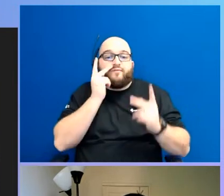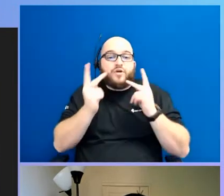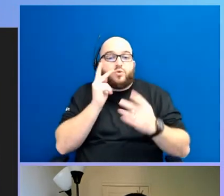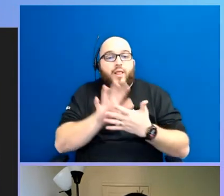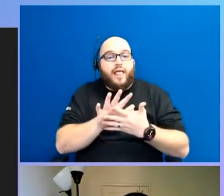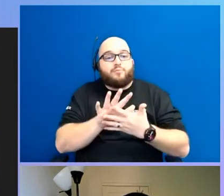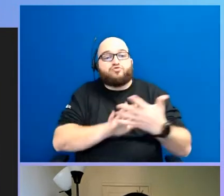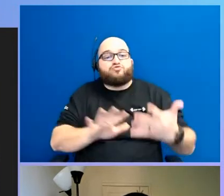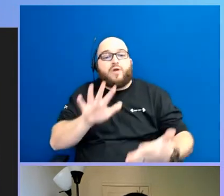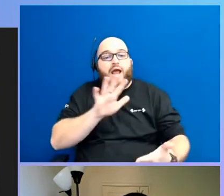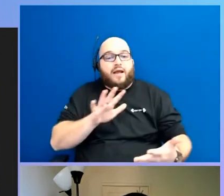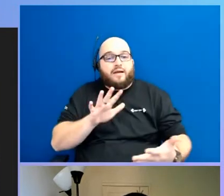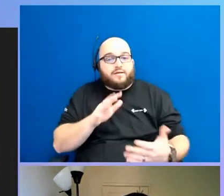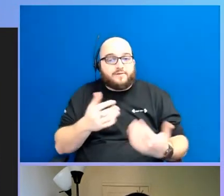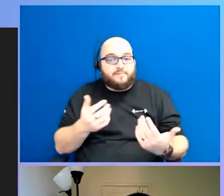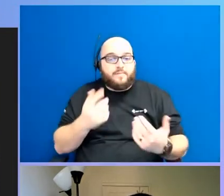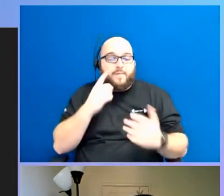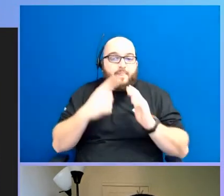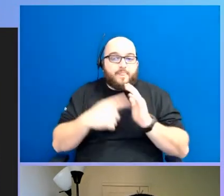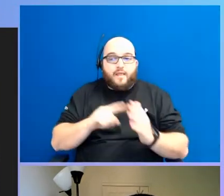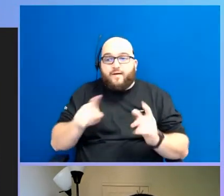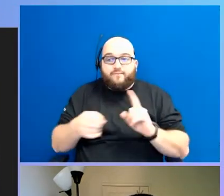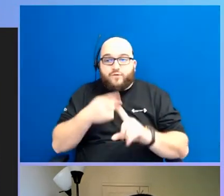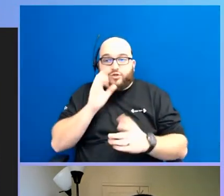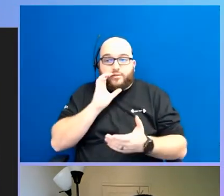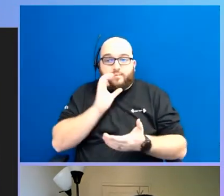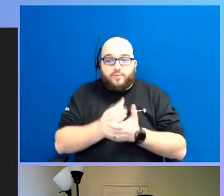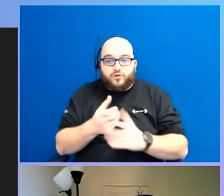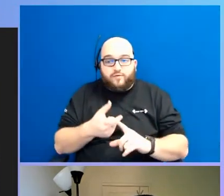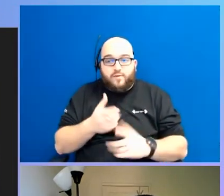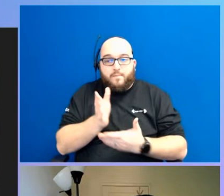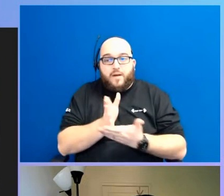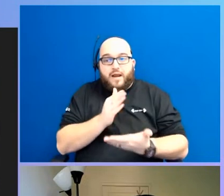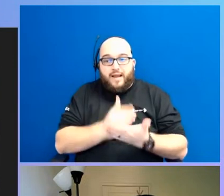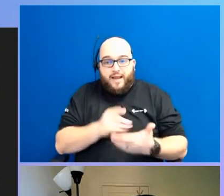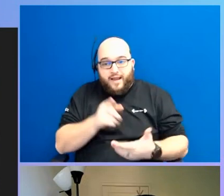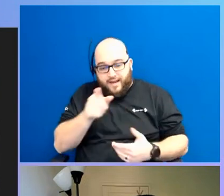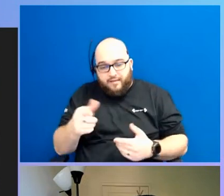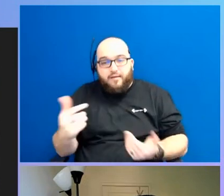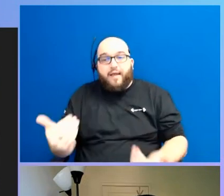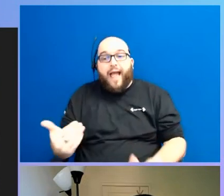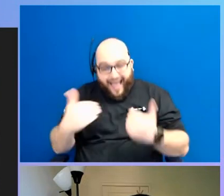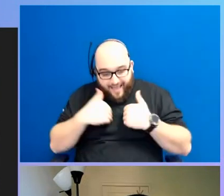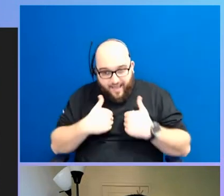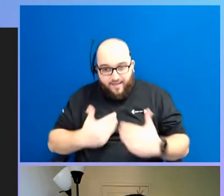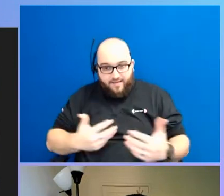So looking at image number 1 from the cake example, we have this